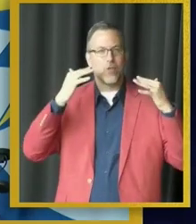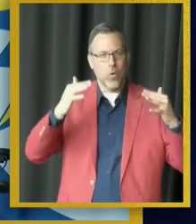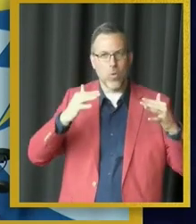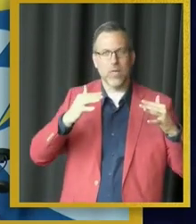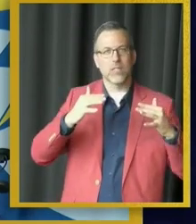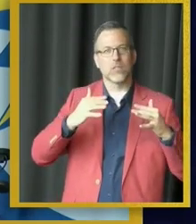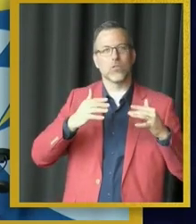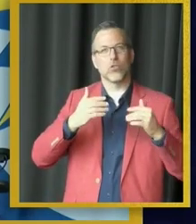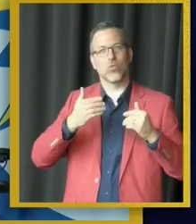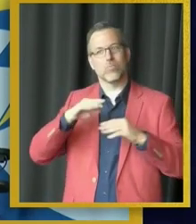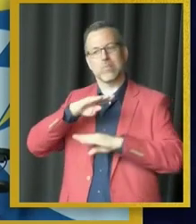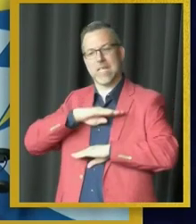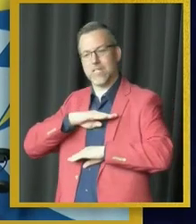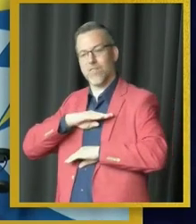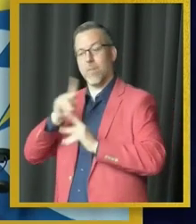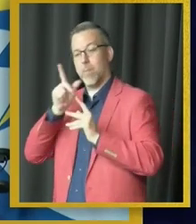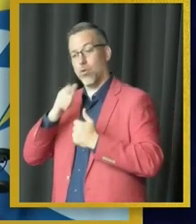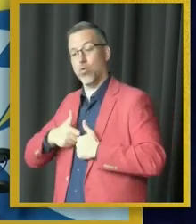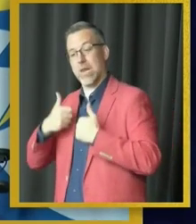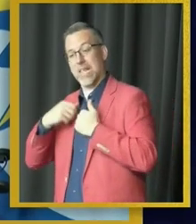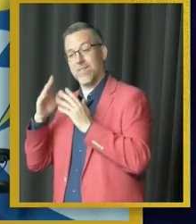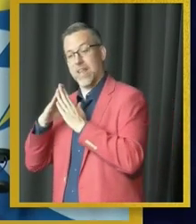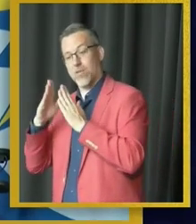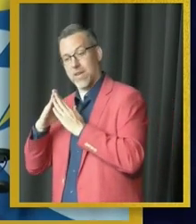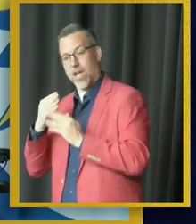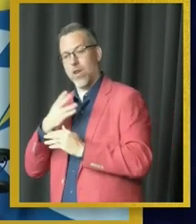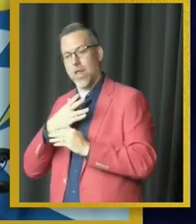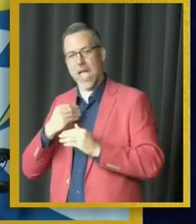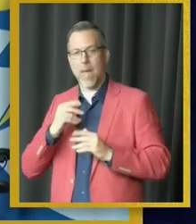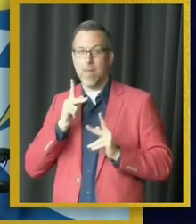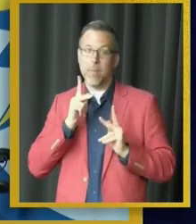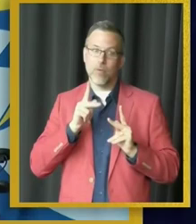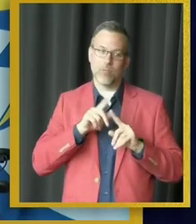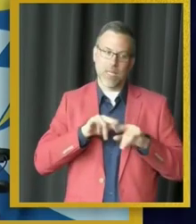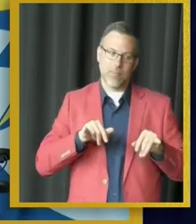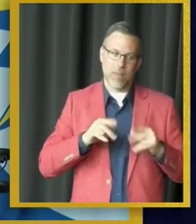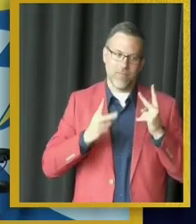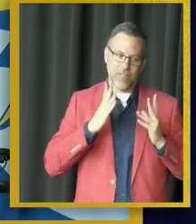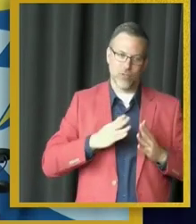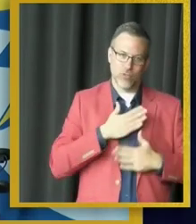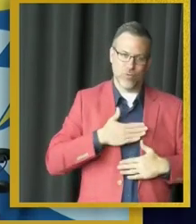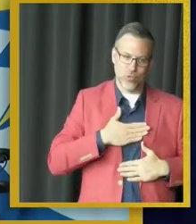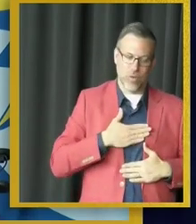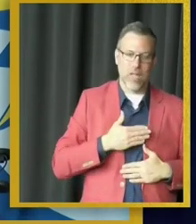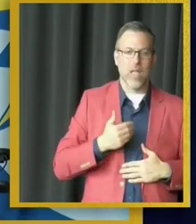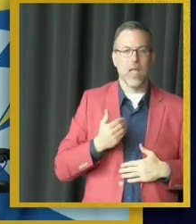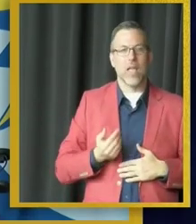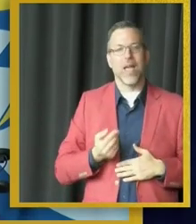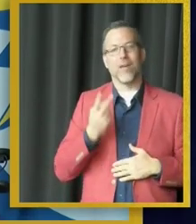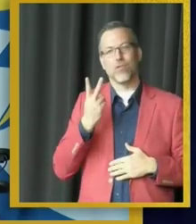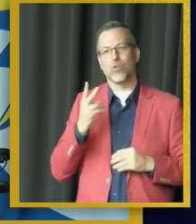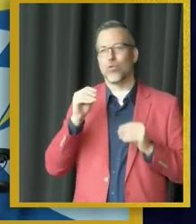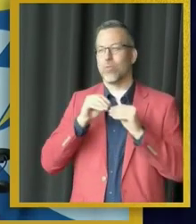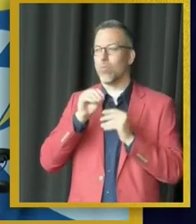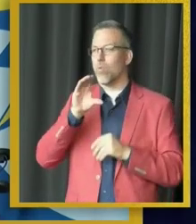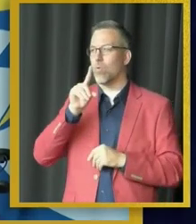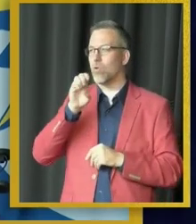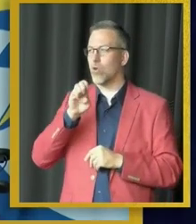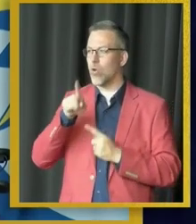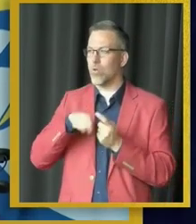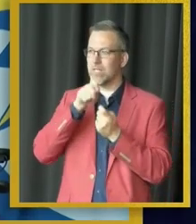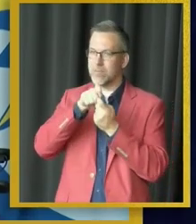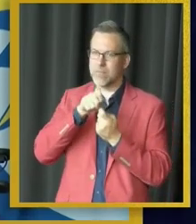neighbors. So we are adding two positions to our Office of Nightlife and two more in Codes Department